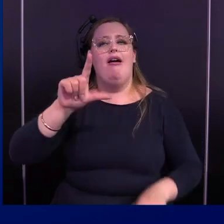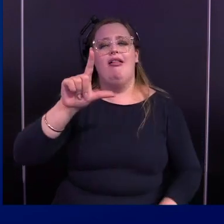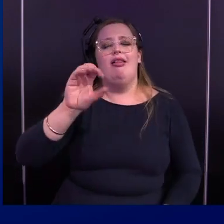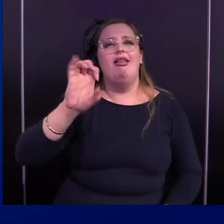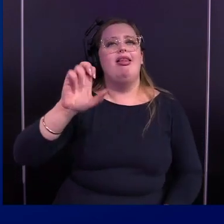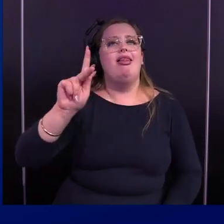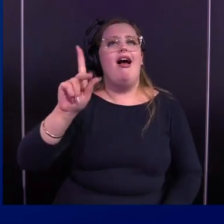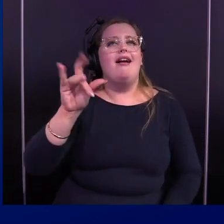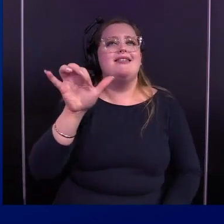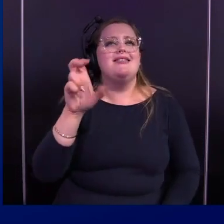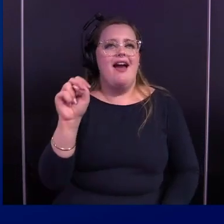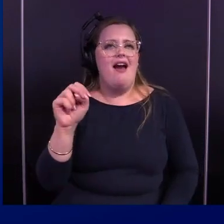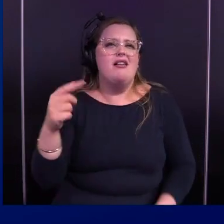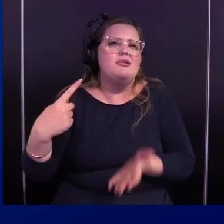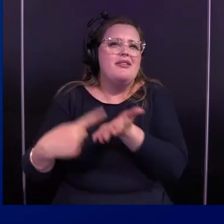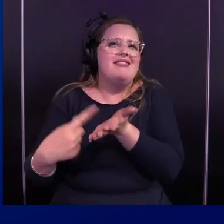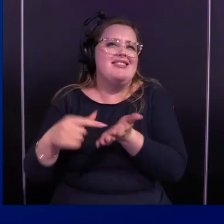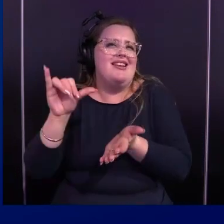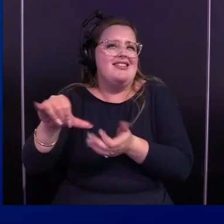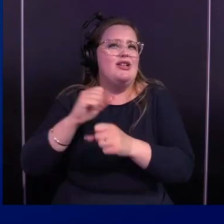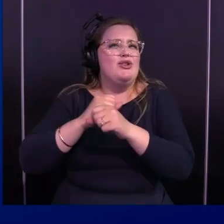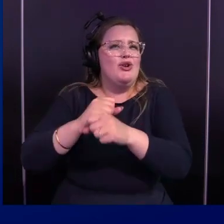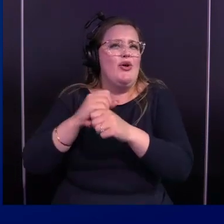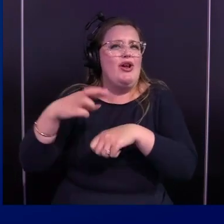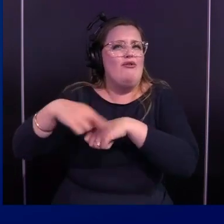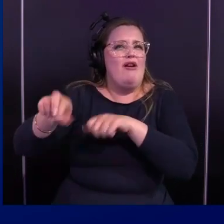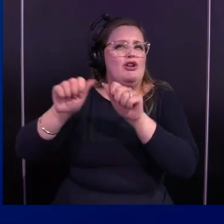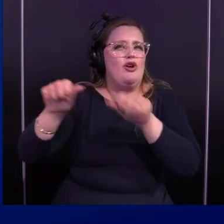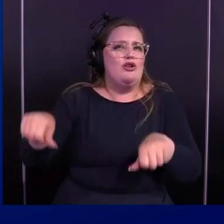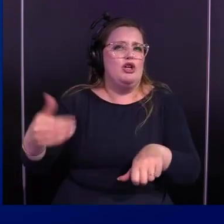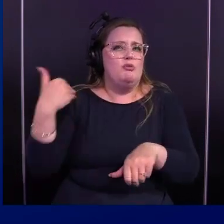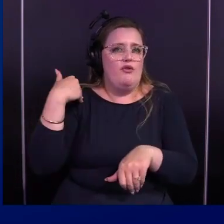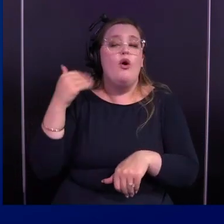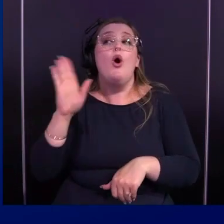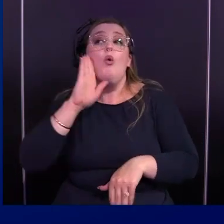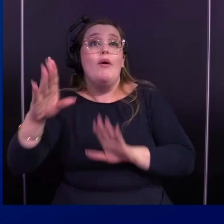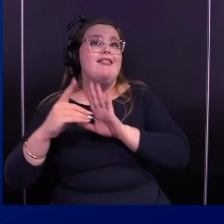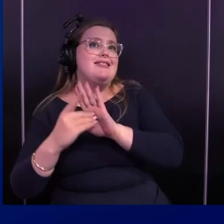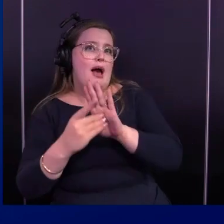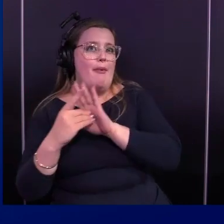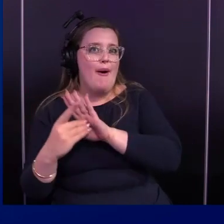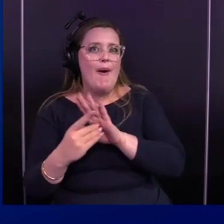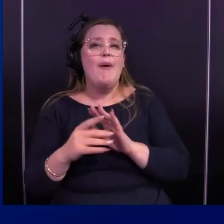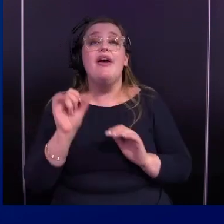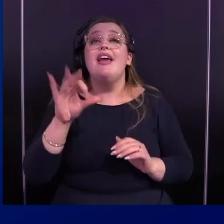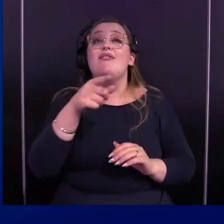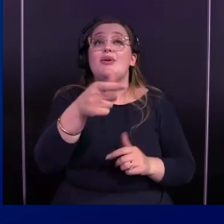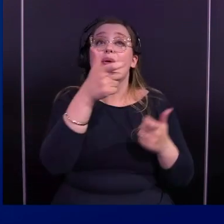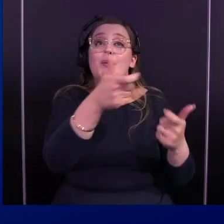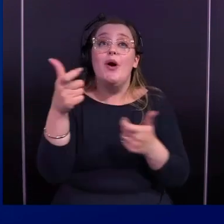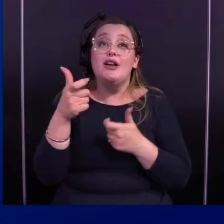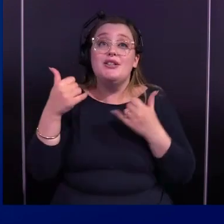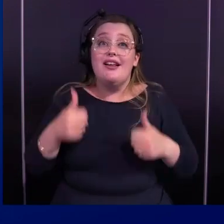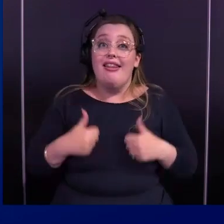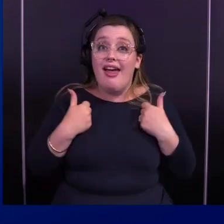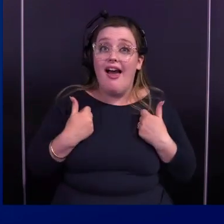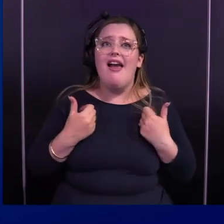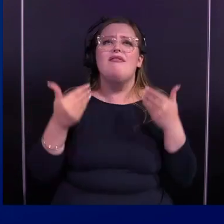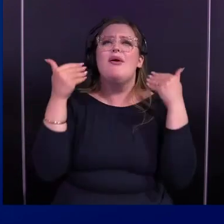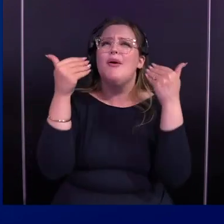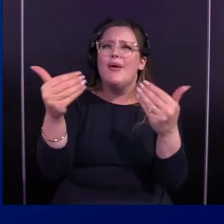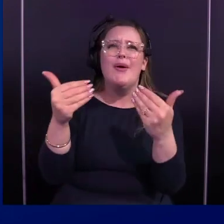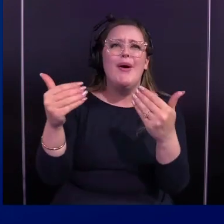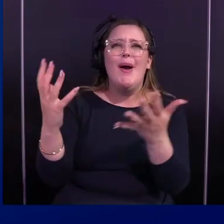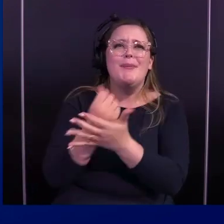about the security reference architecture before, and he's going to be doing a demo here. And, if you're watching us live and you're here, go and check that out.